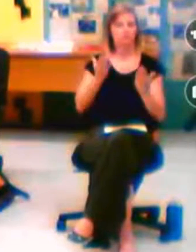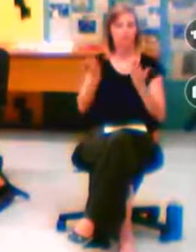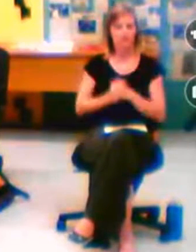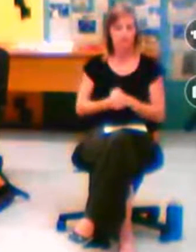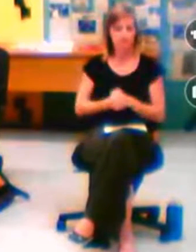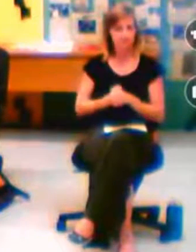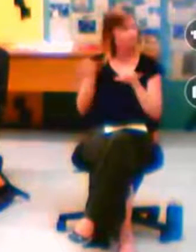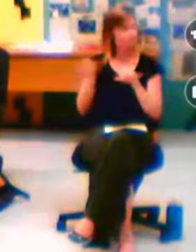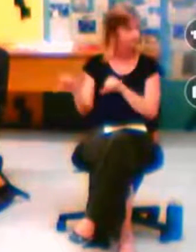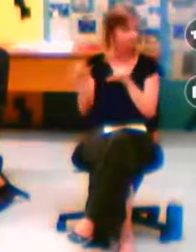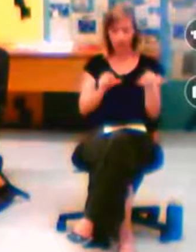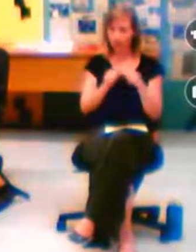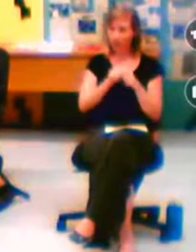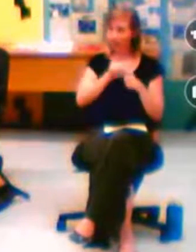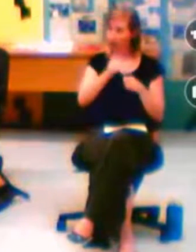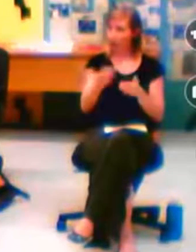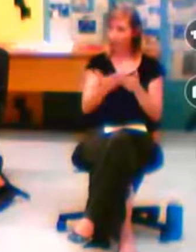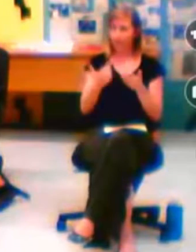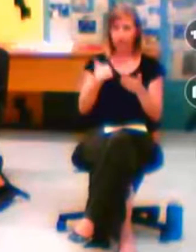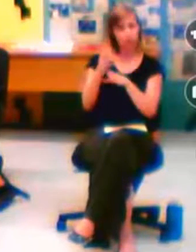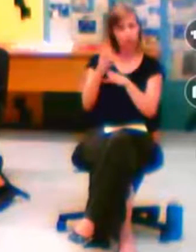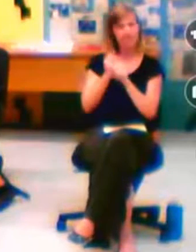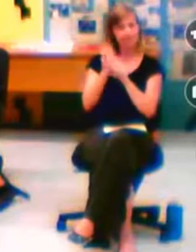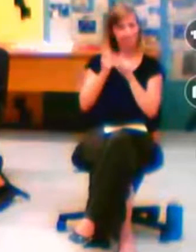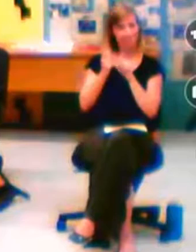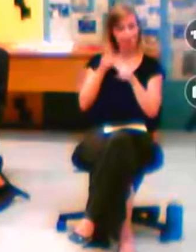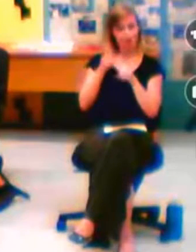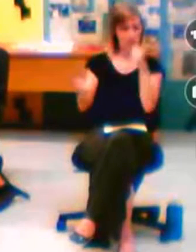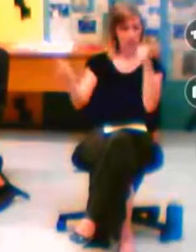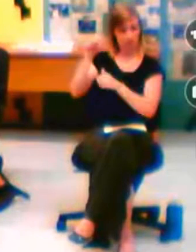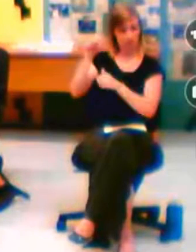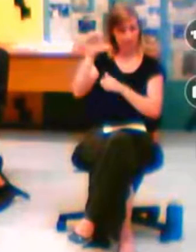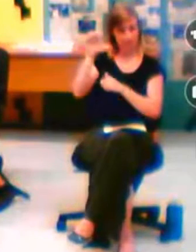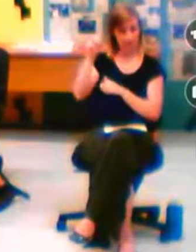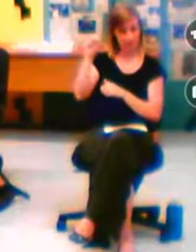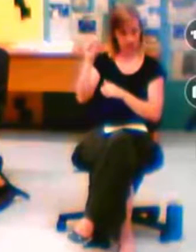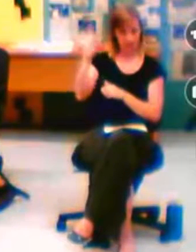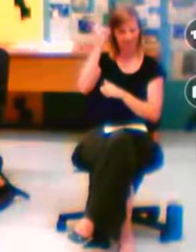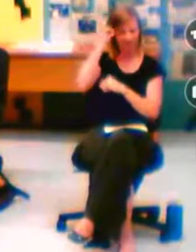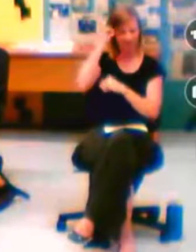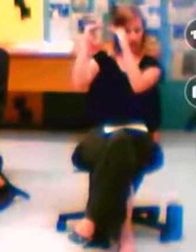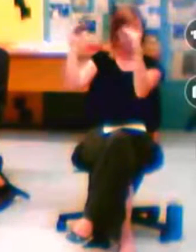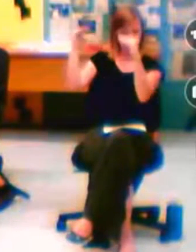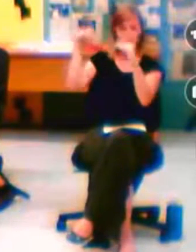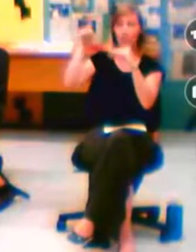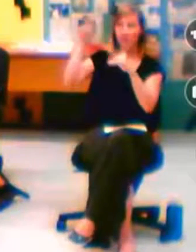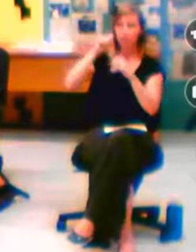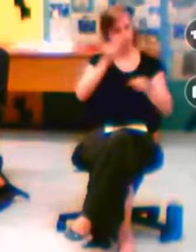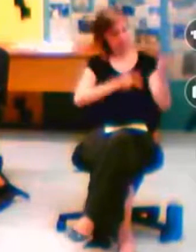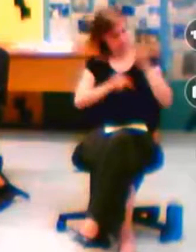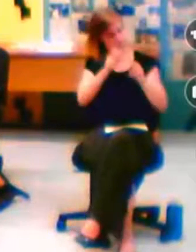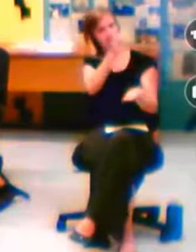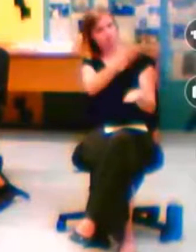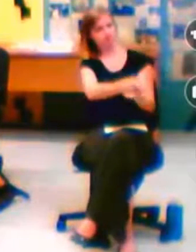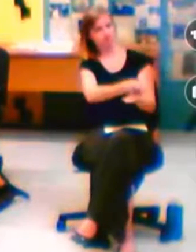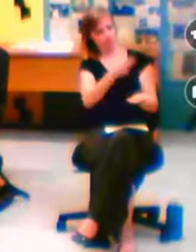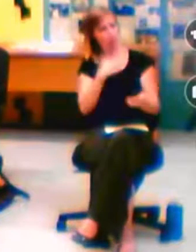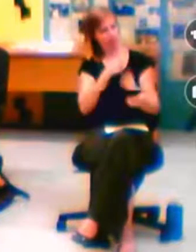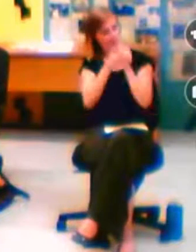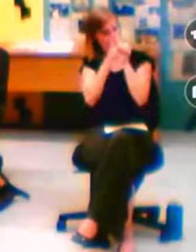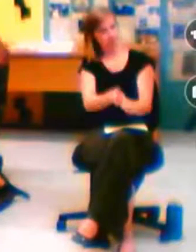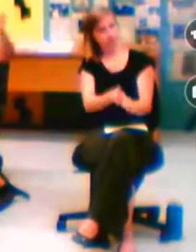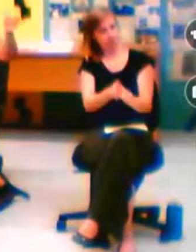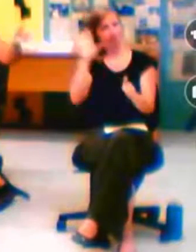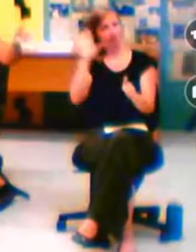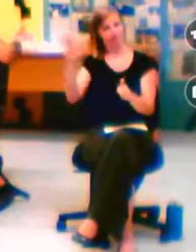on receiving a waiver from the Secretary of Health and Human Services. And so as